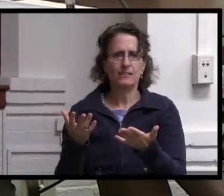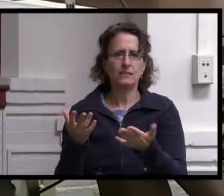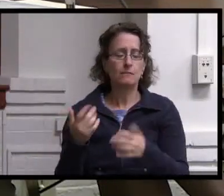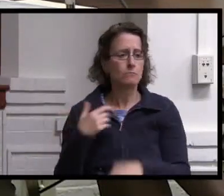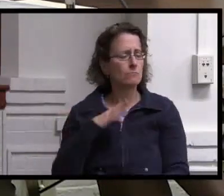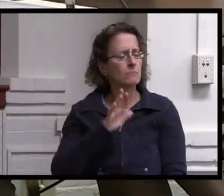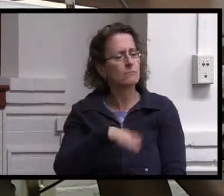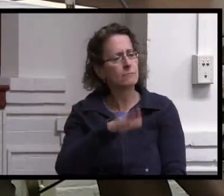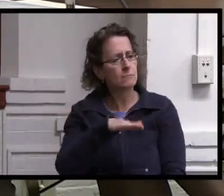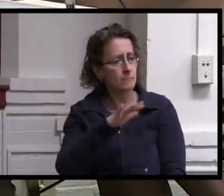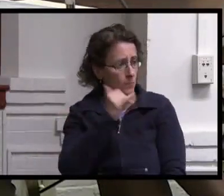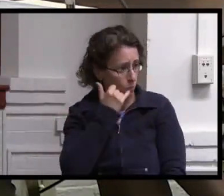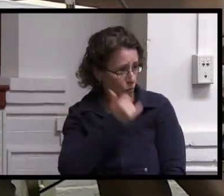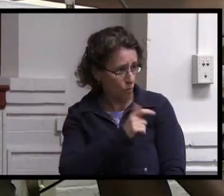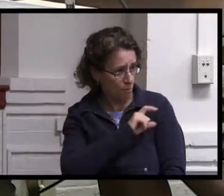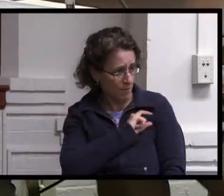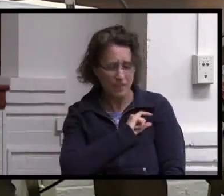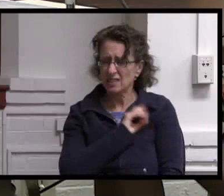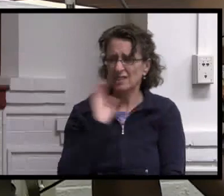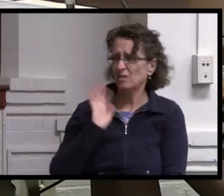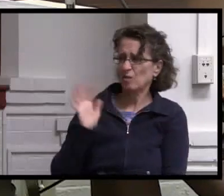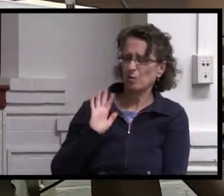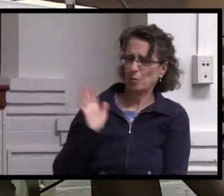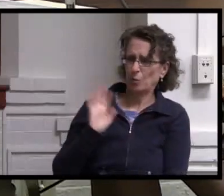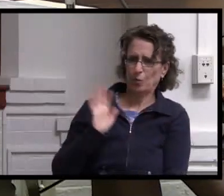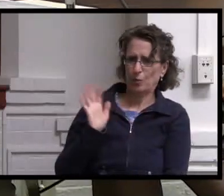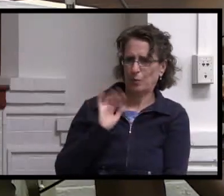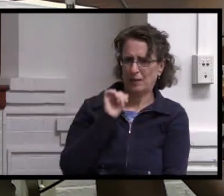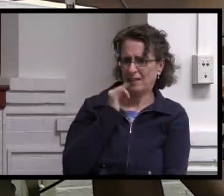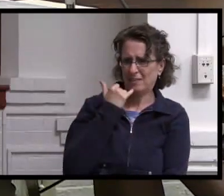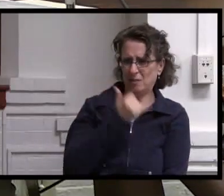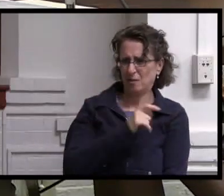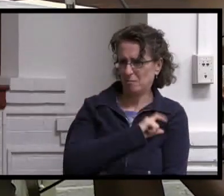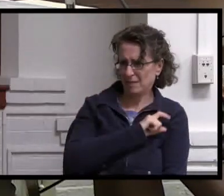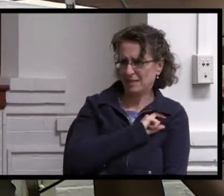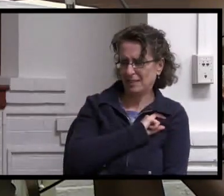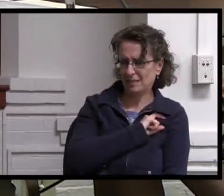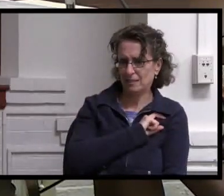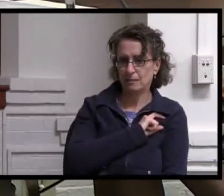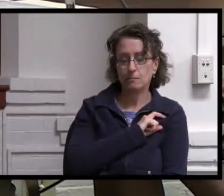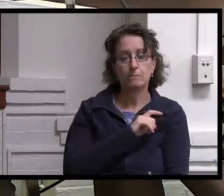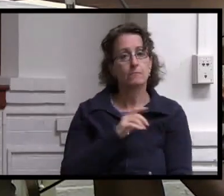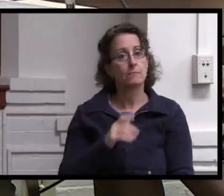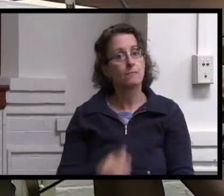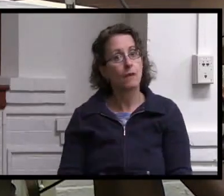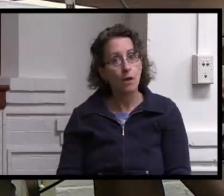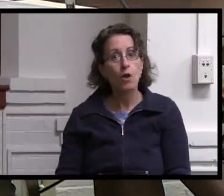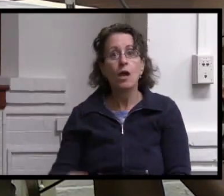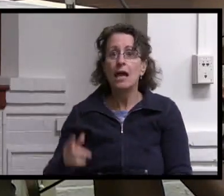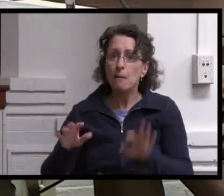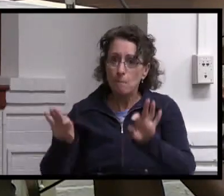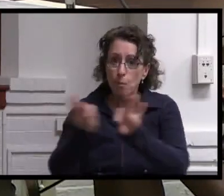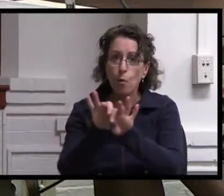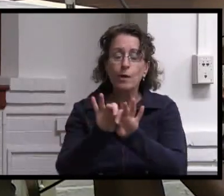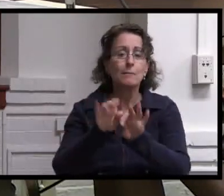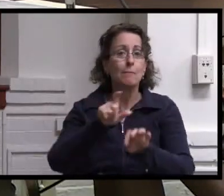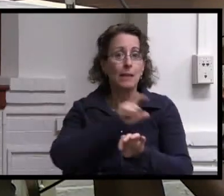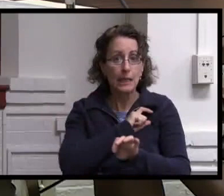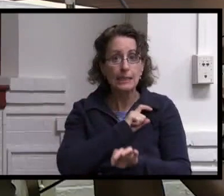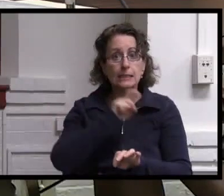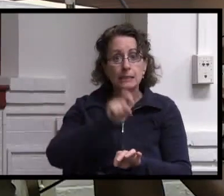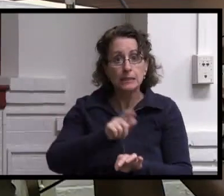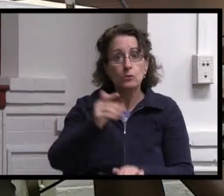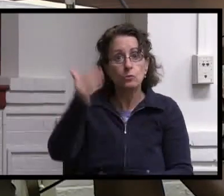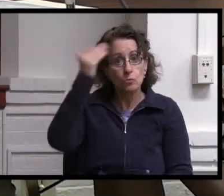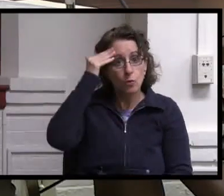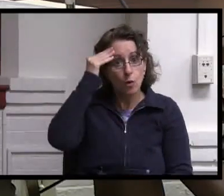well, you know, did you call the police? No, I didn't call the police. We need to know that, because if there's an individual down